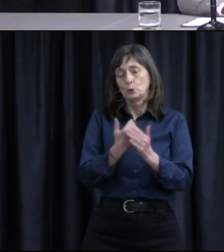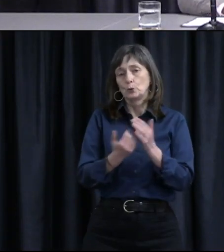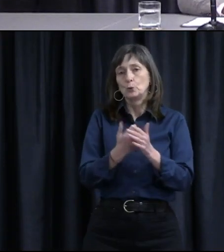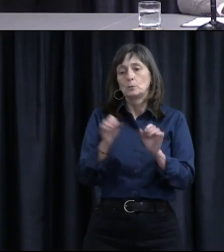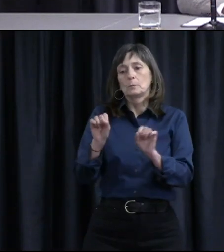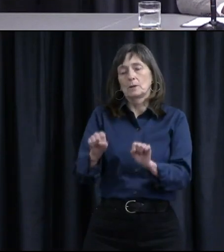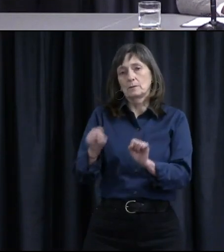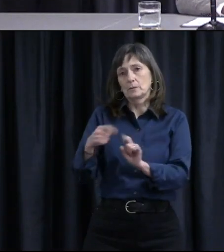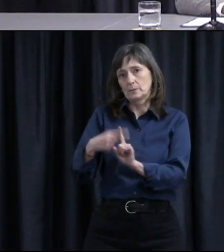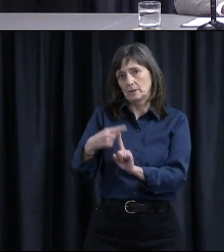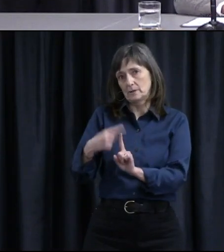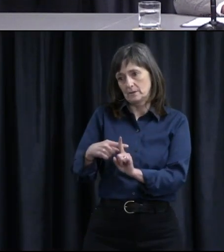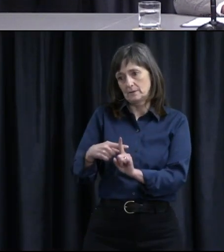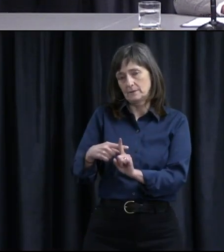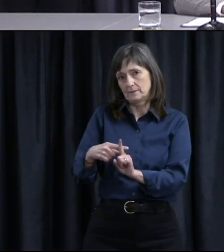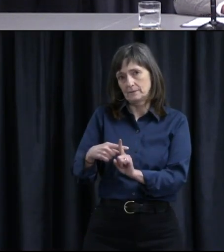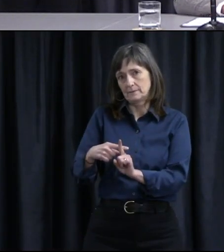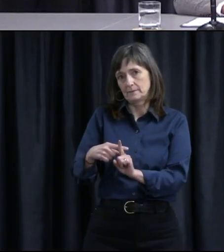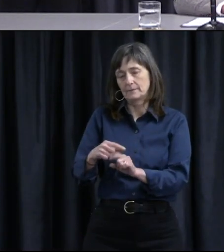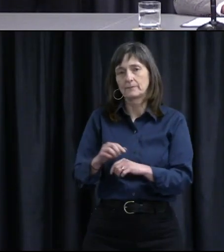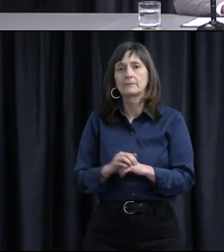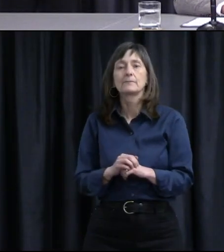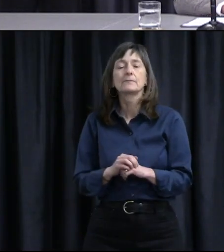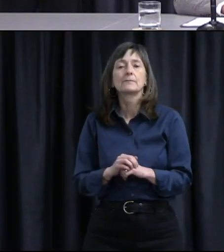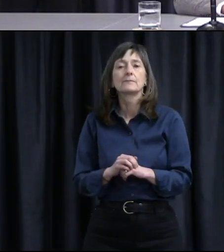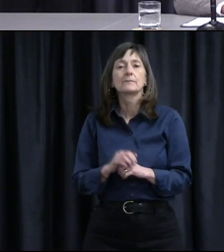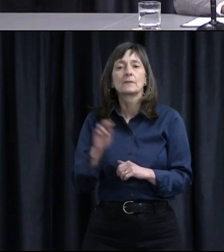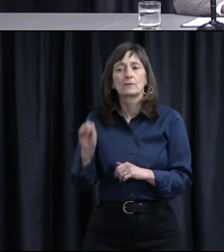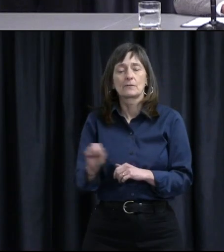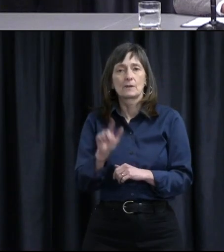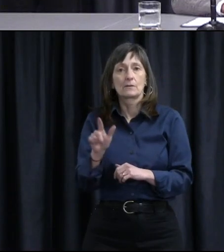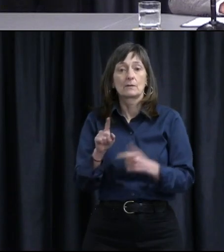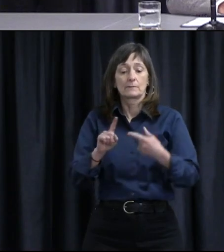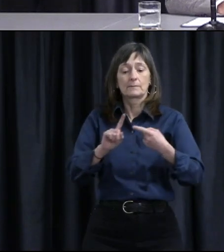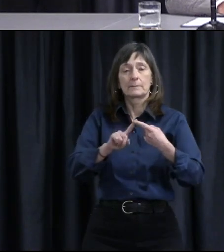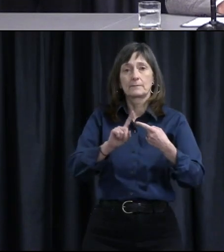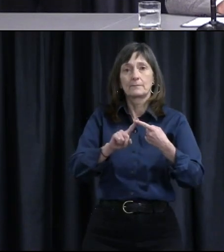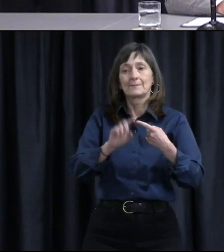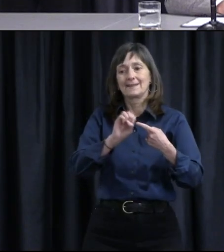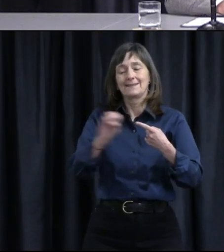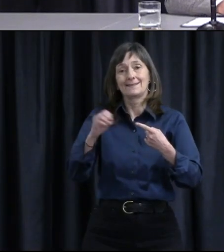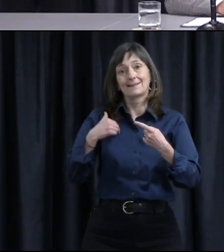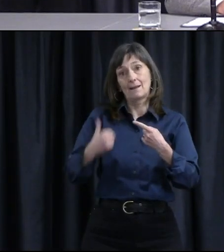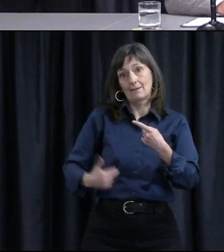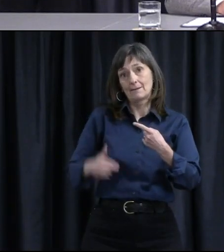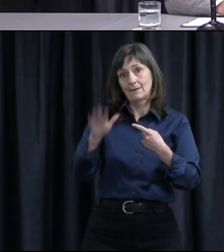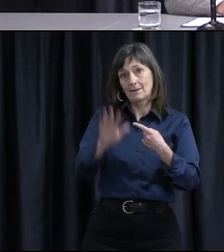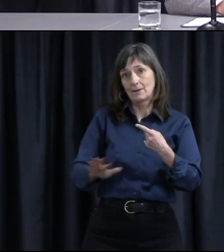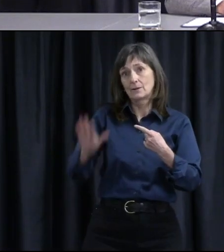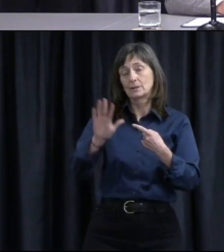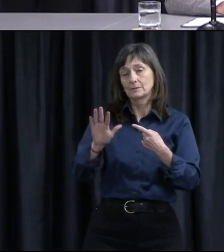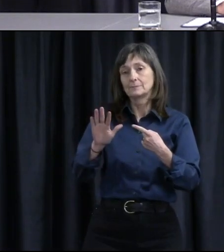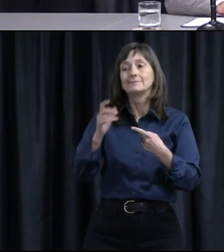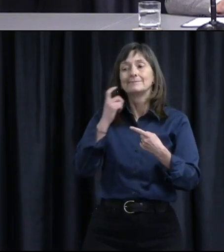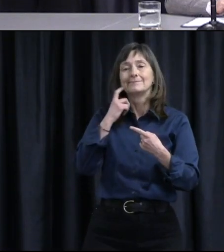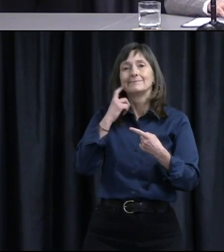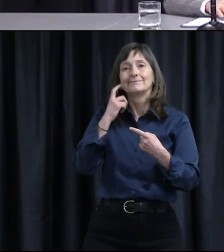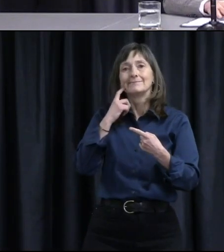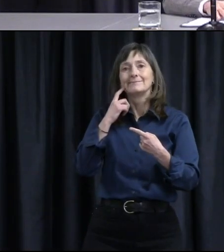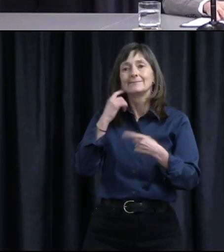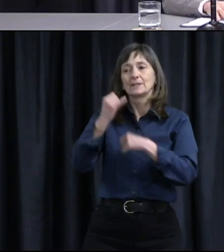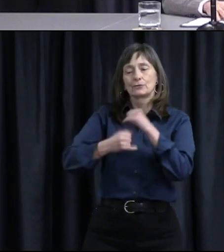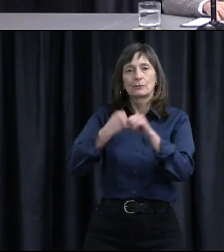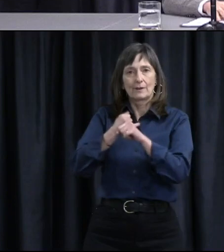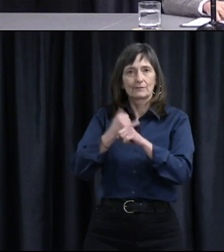and Labrador. The first presumptive positive case is a woman within the Eastern Health Region. She recently returned from